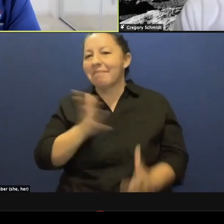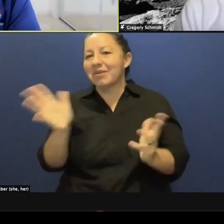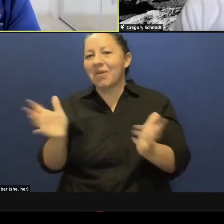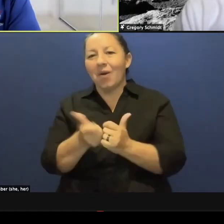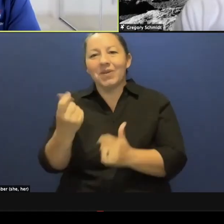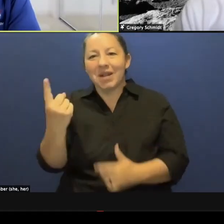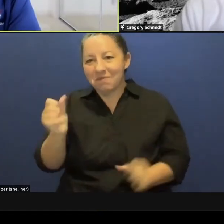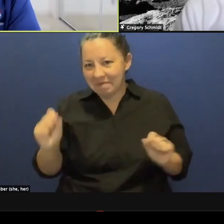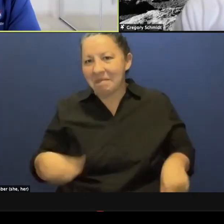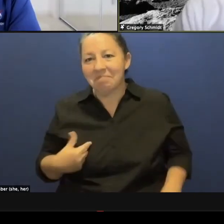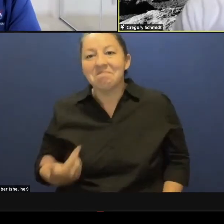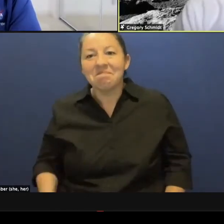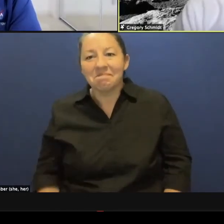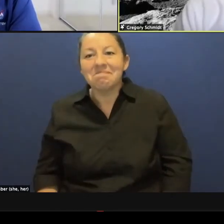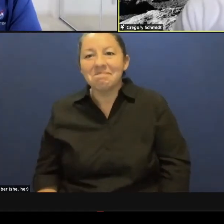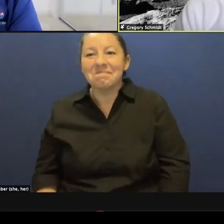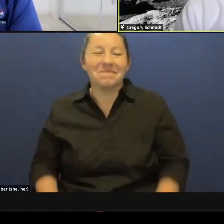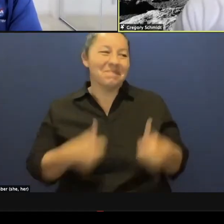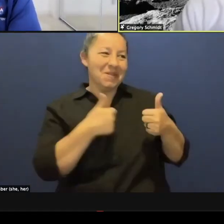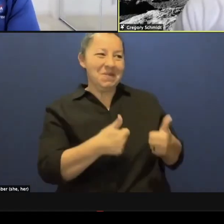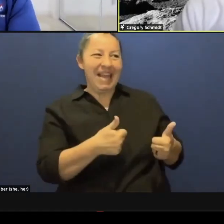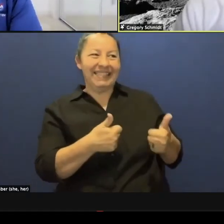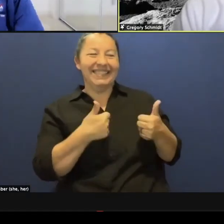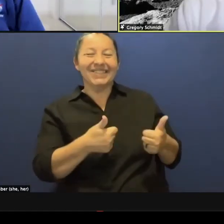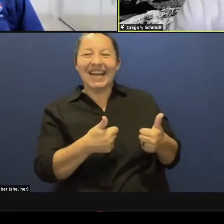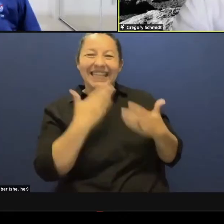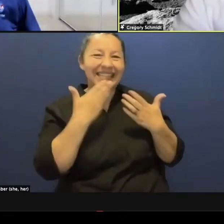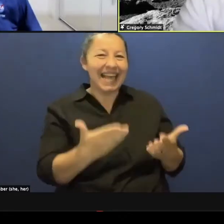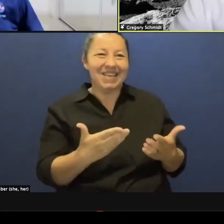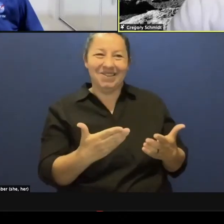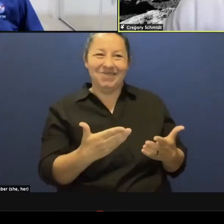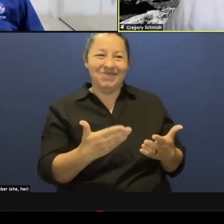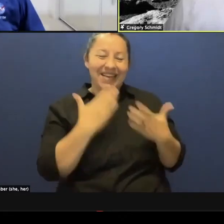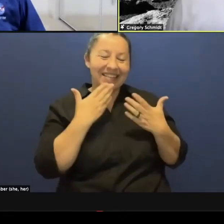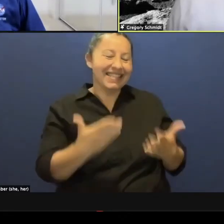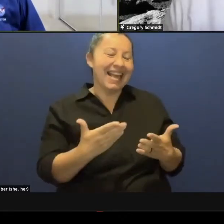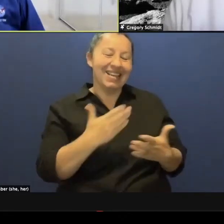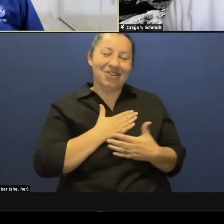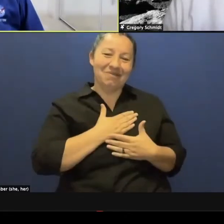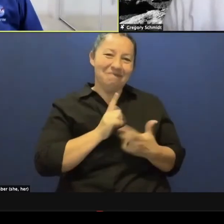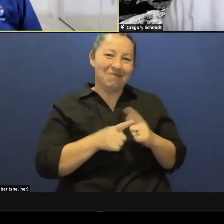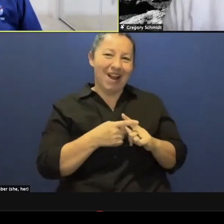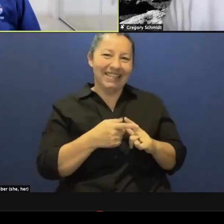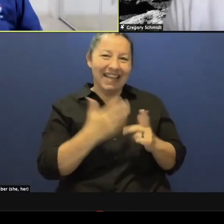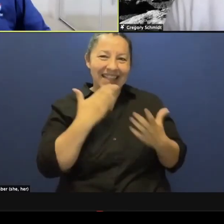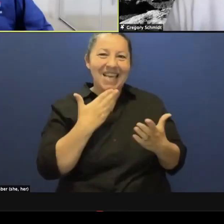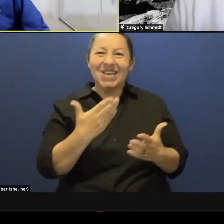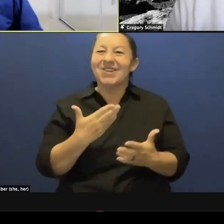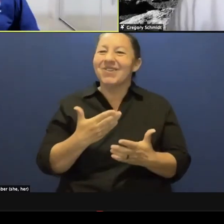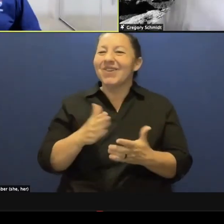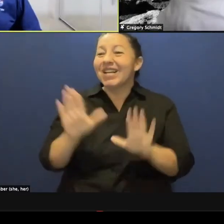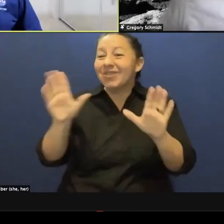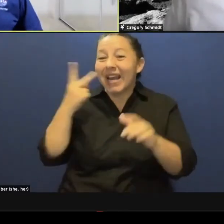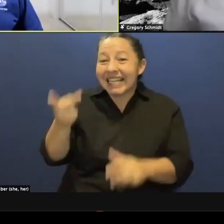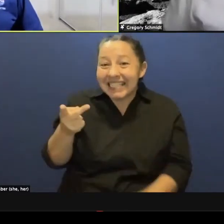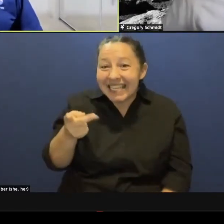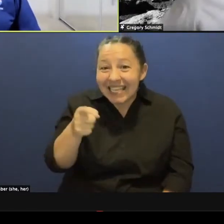anybody. So great. Okay, thank you, my friend. Great to see you, Christina.